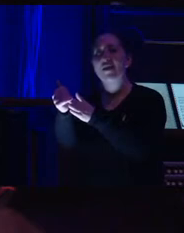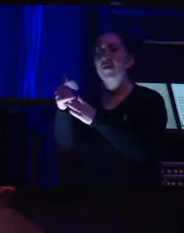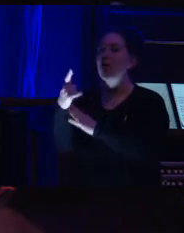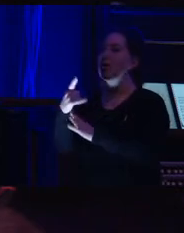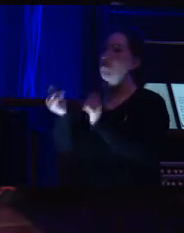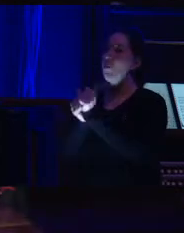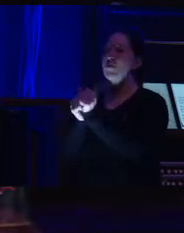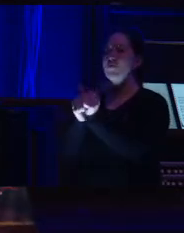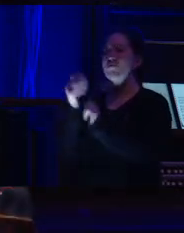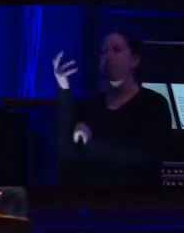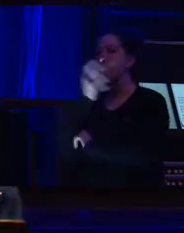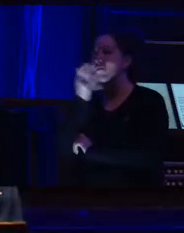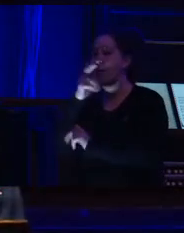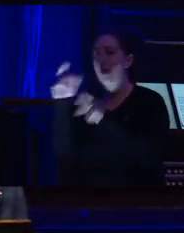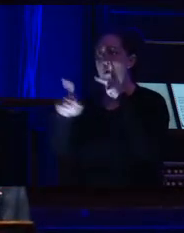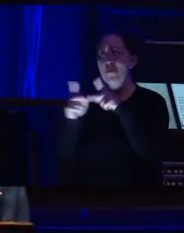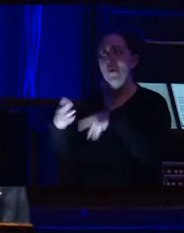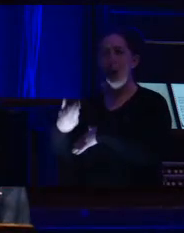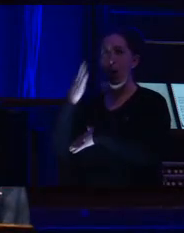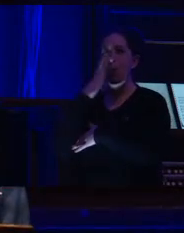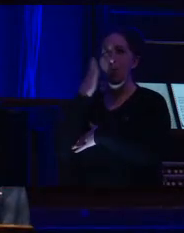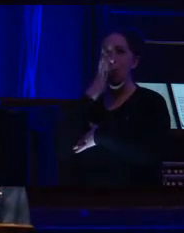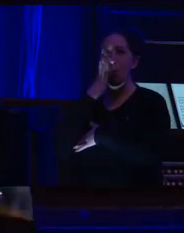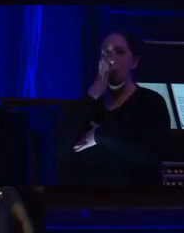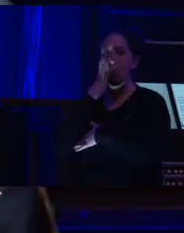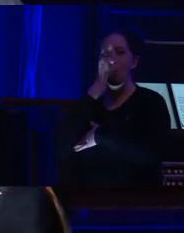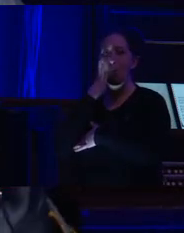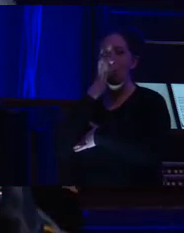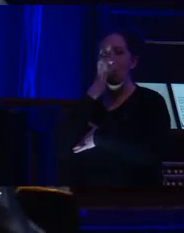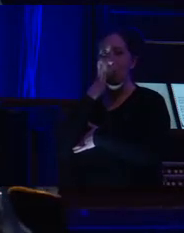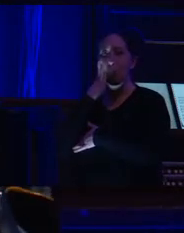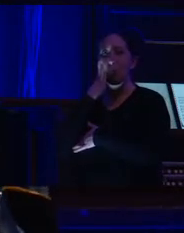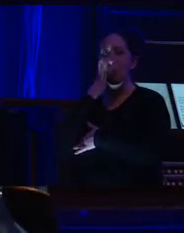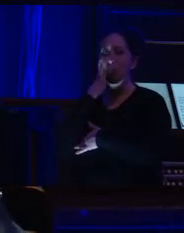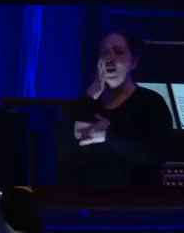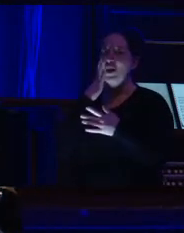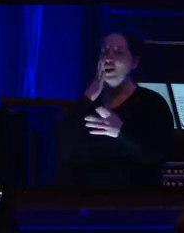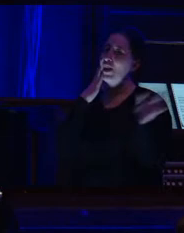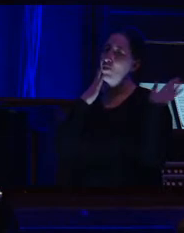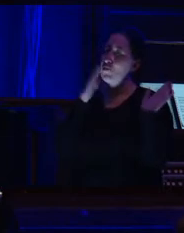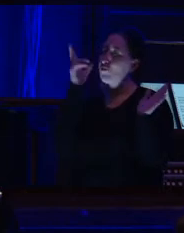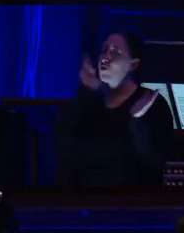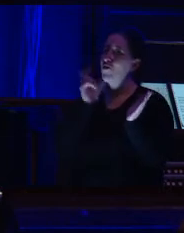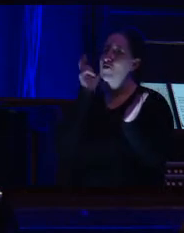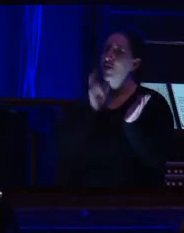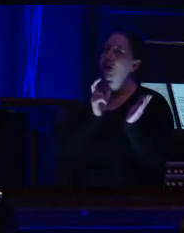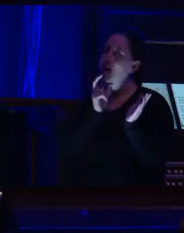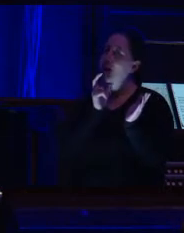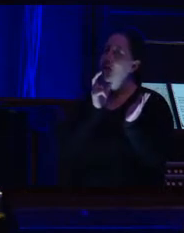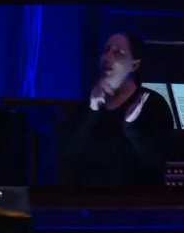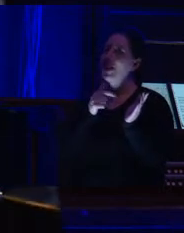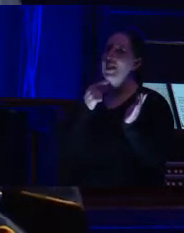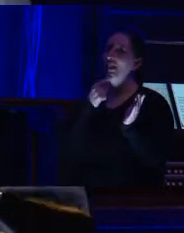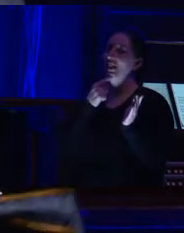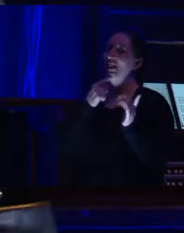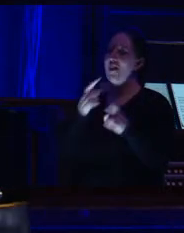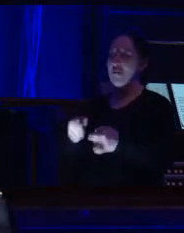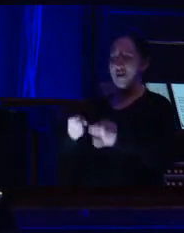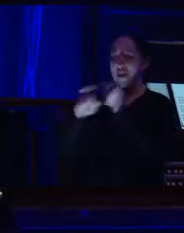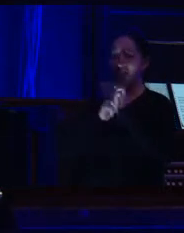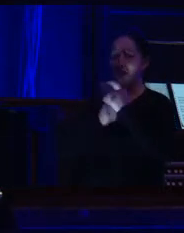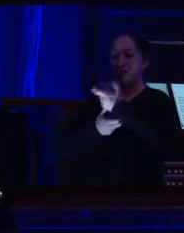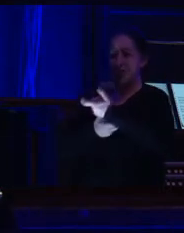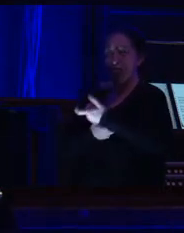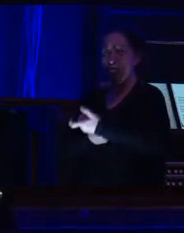people I know on this planet. As you heard from him, he gave me the high gift of trust at